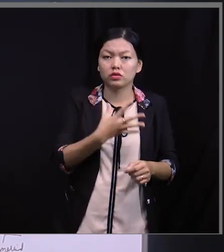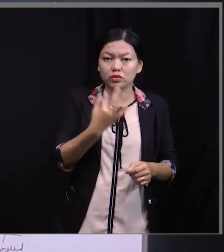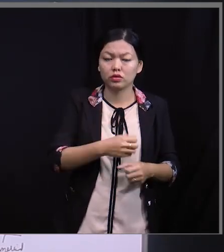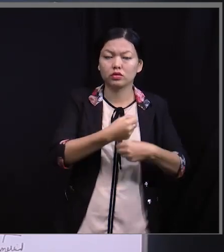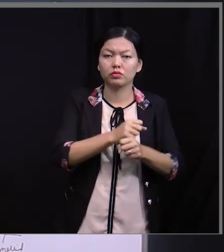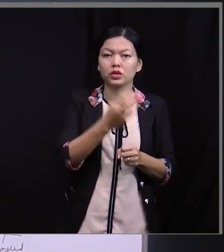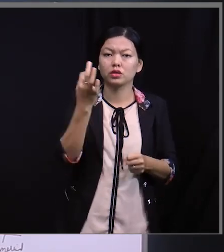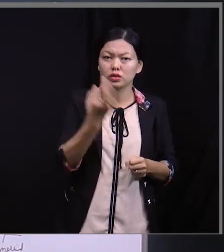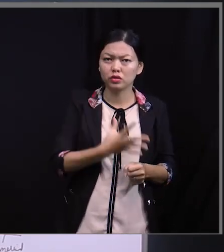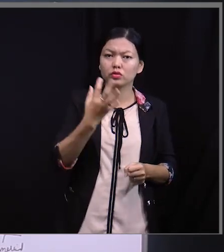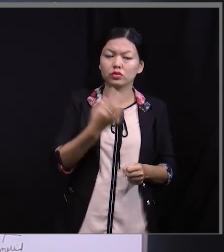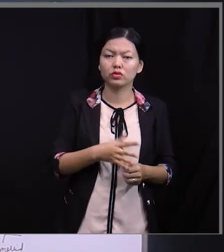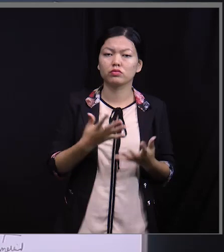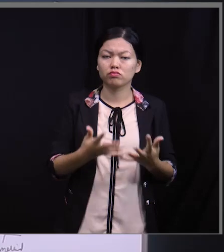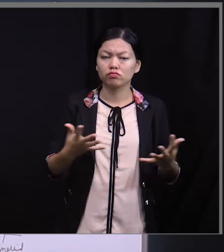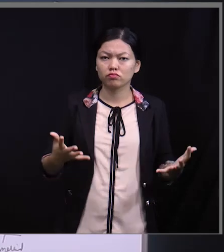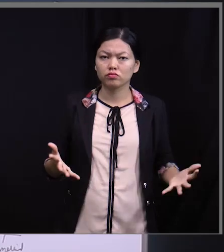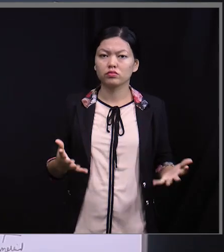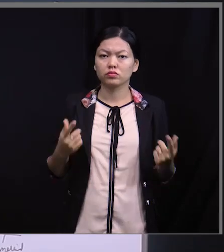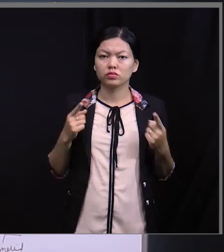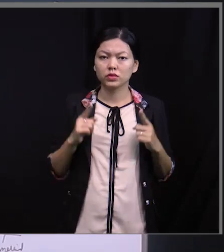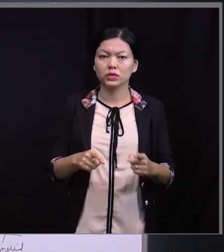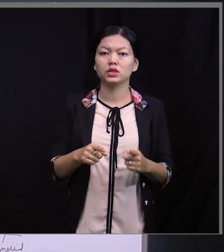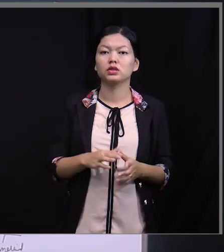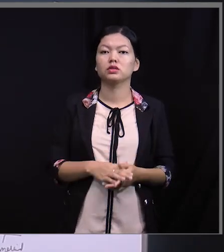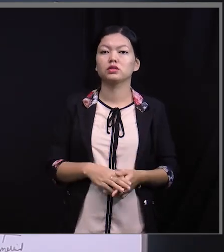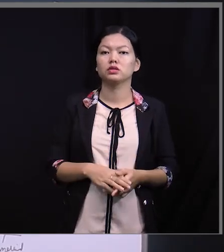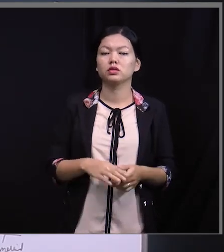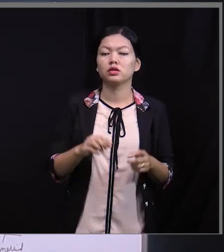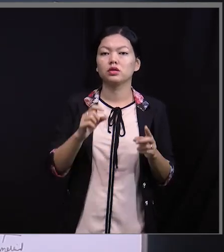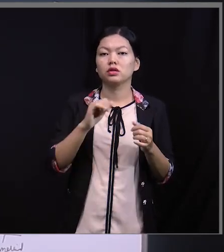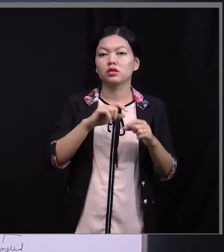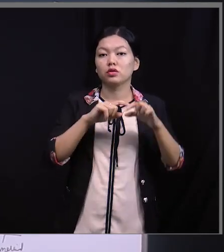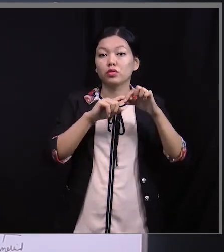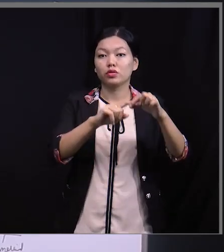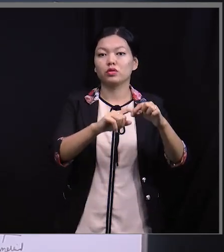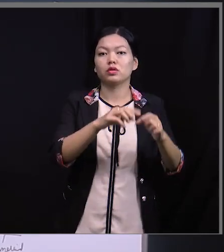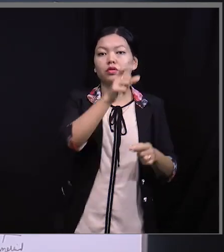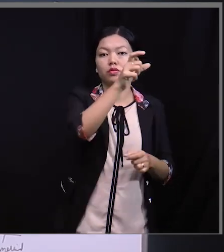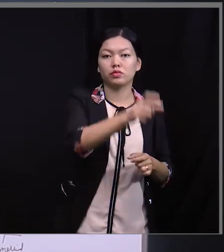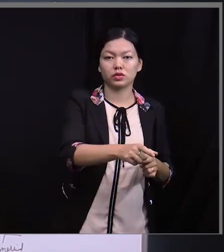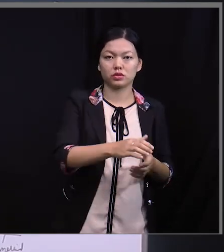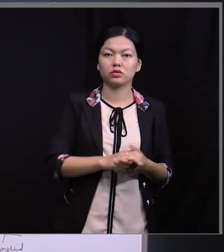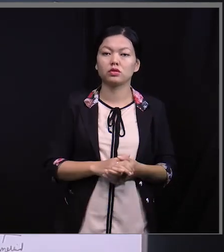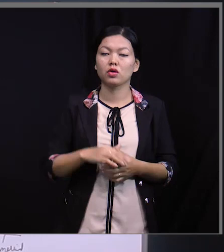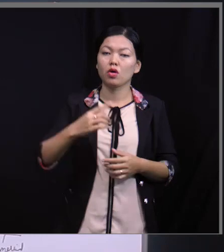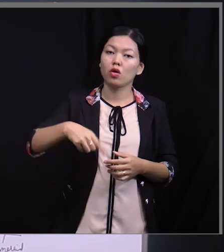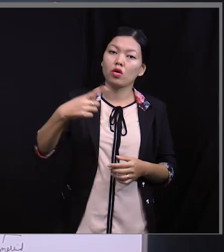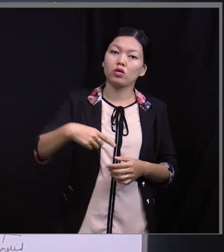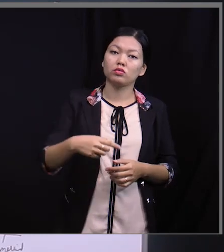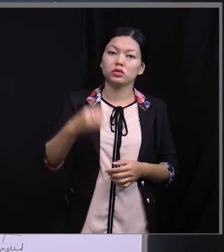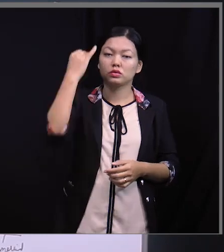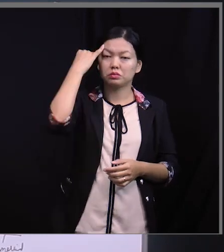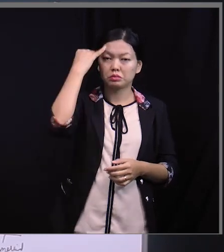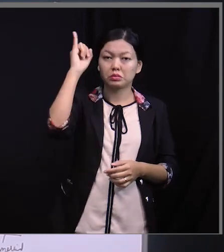the basic quality to be an entrepreneur is to be innovative and come up with new methods, new technologies which was